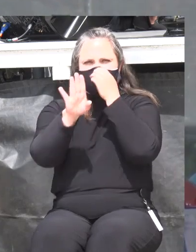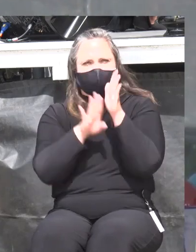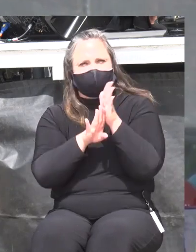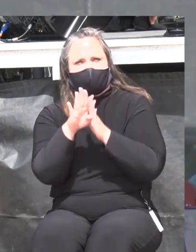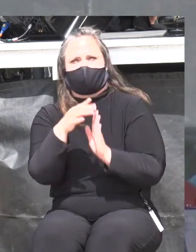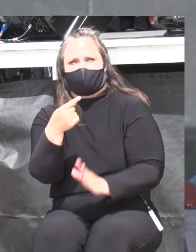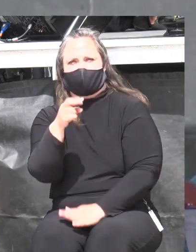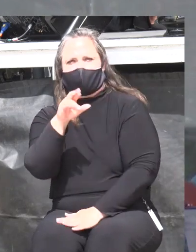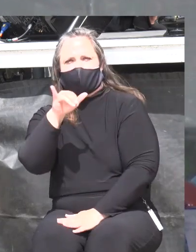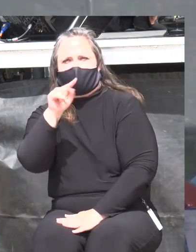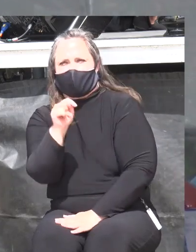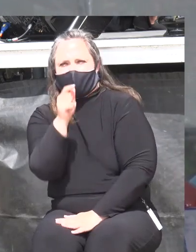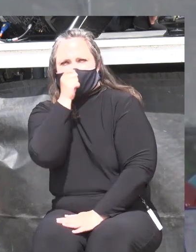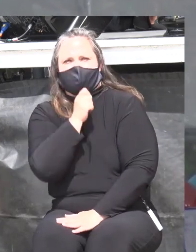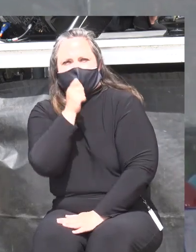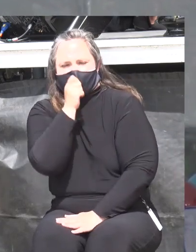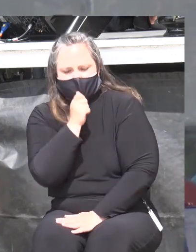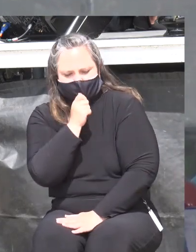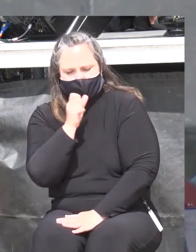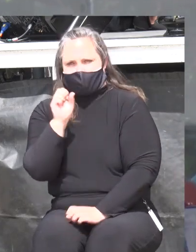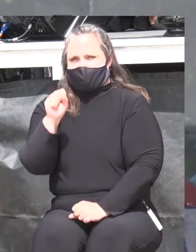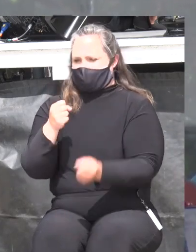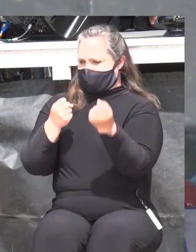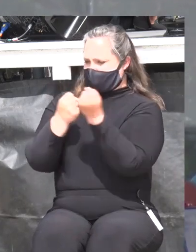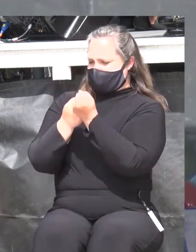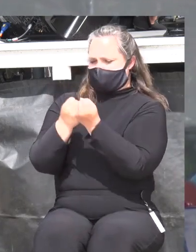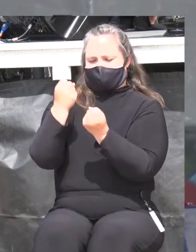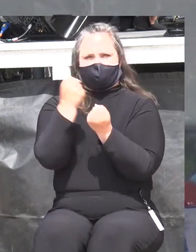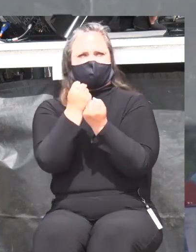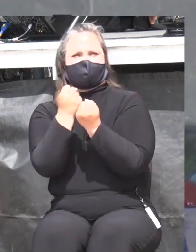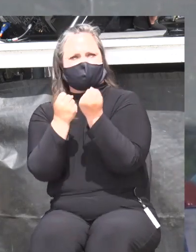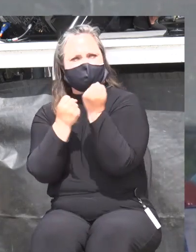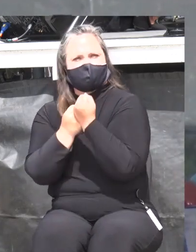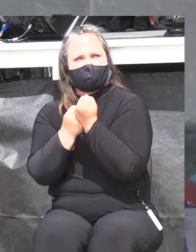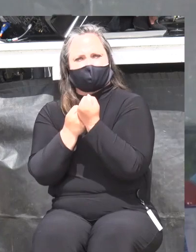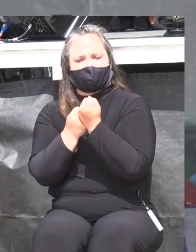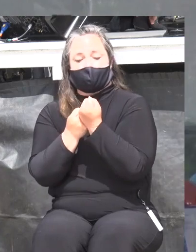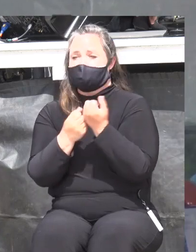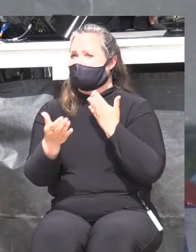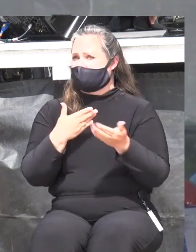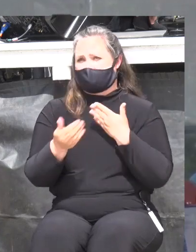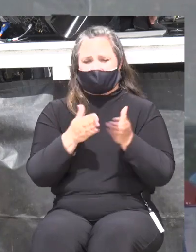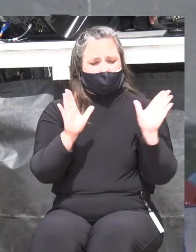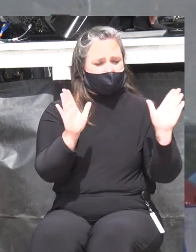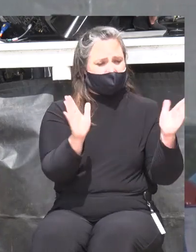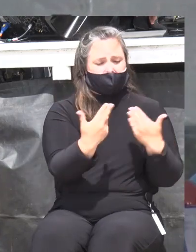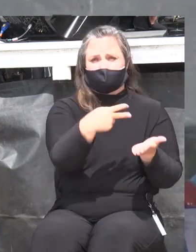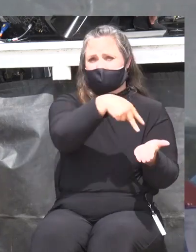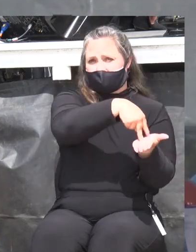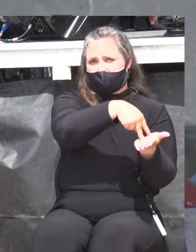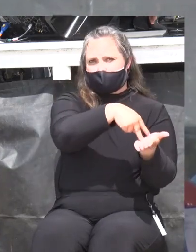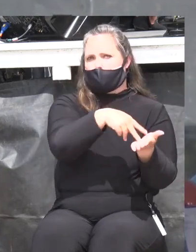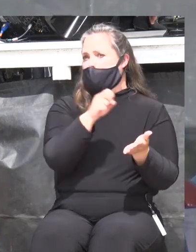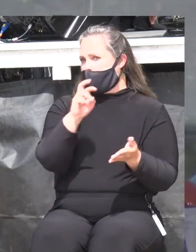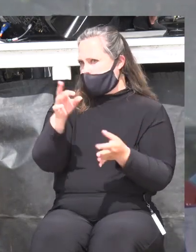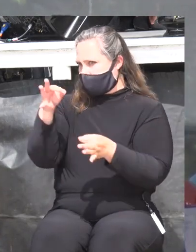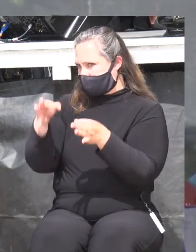fortitude that knows how to stand up for others in front of the classroom and in the